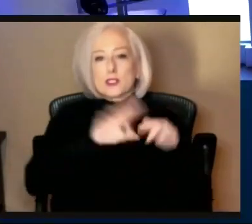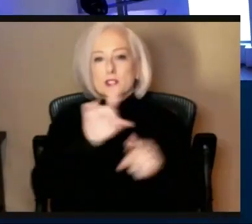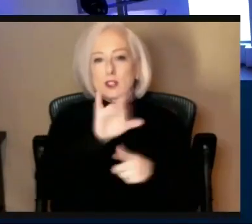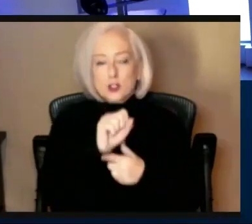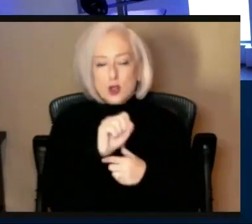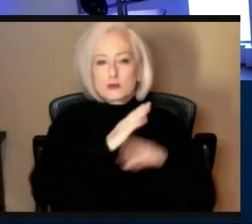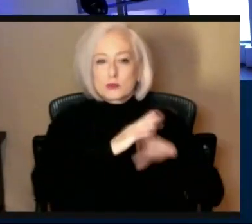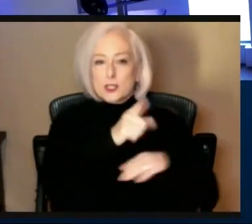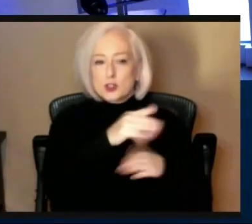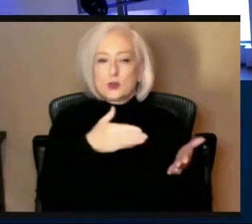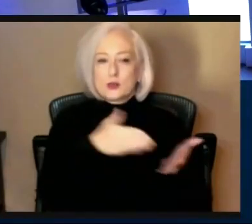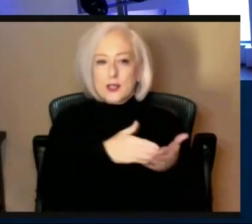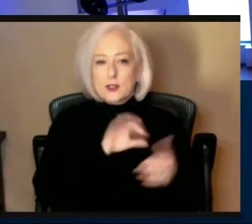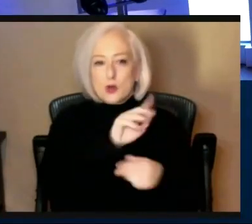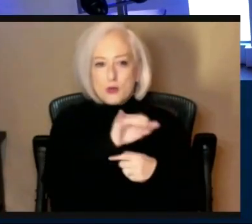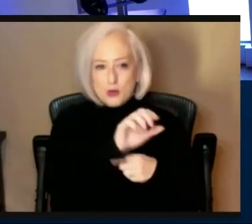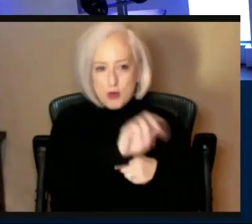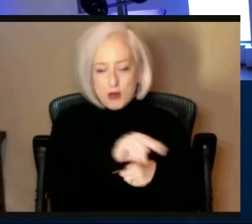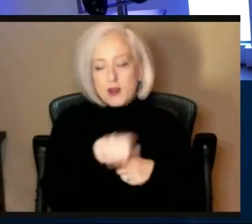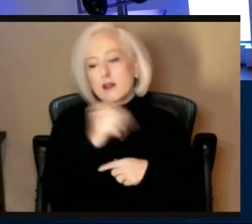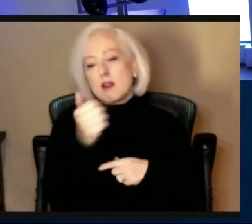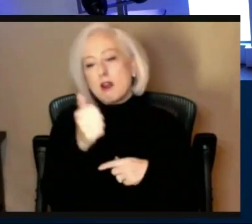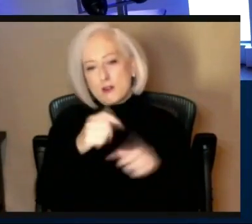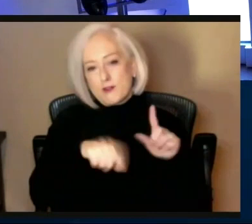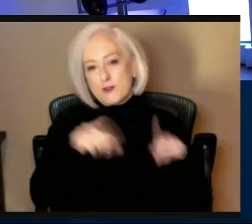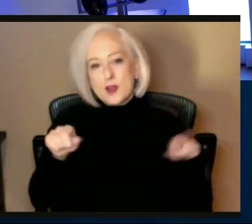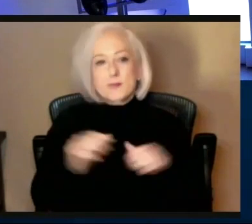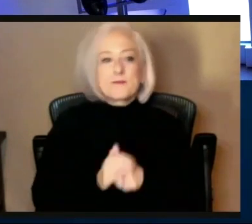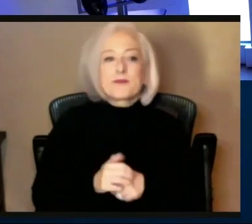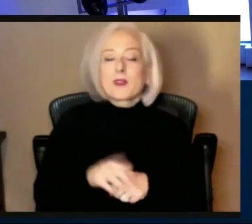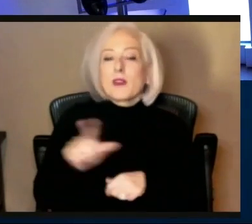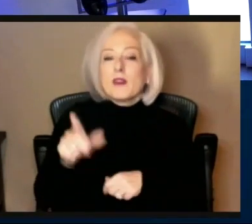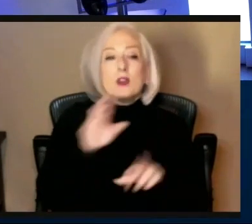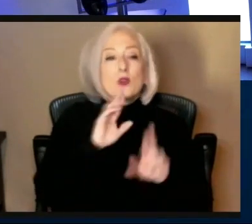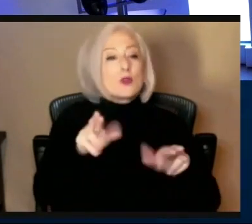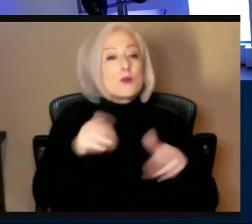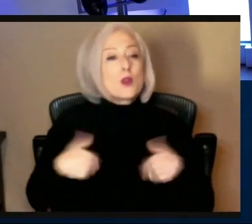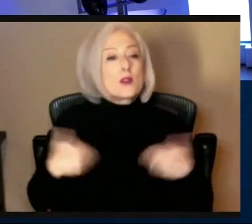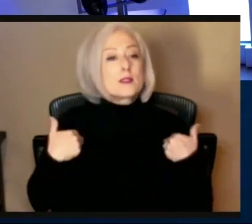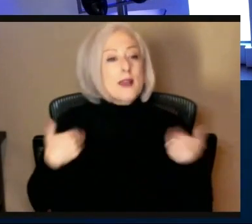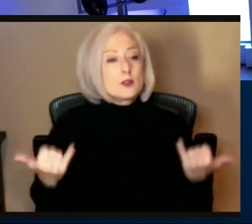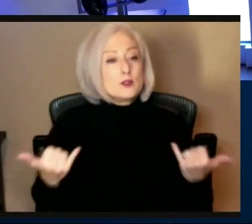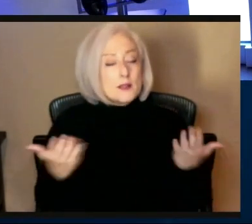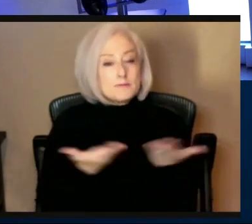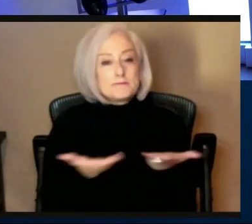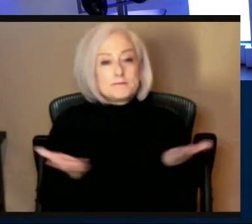variants. Yeah, exactly. Any reporters on the line today?